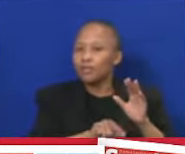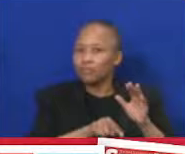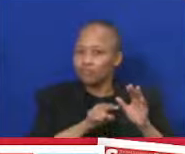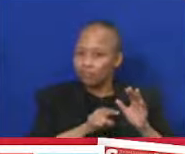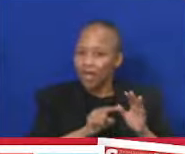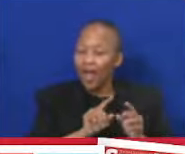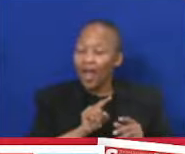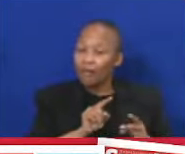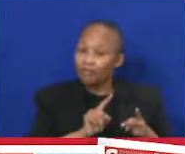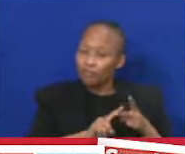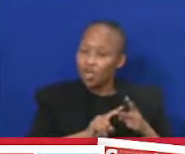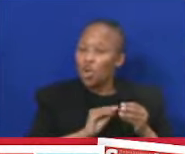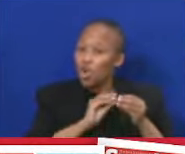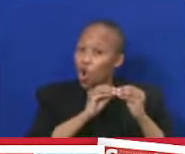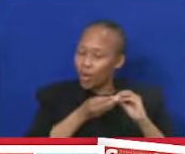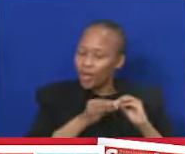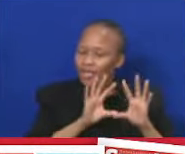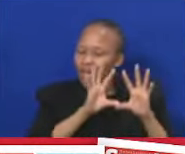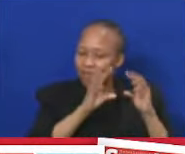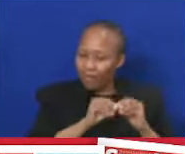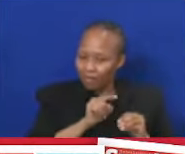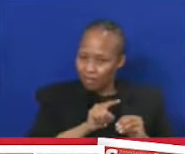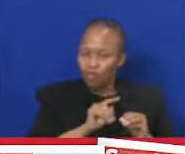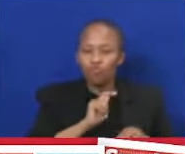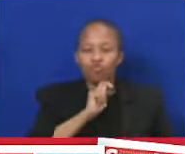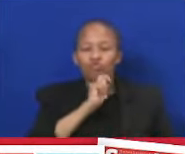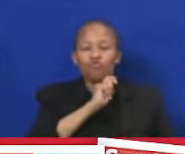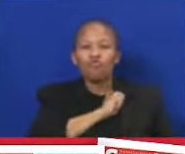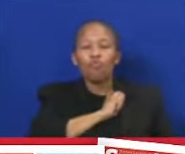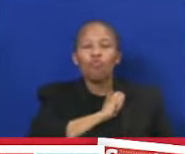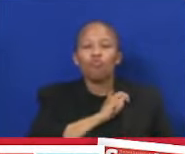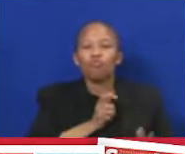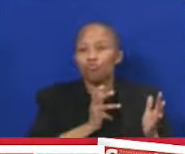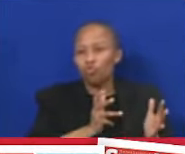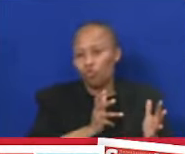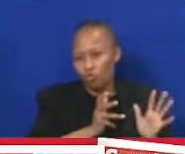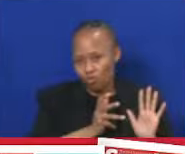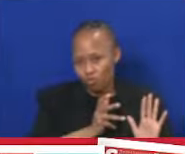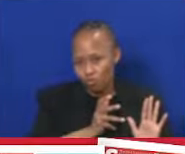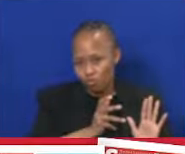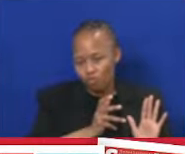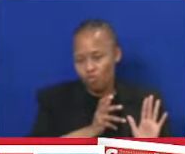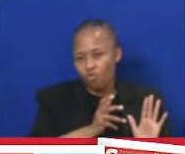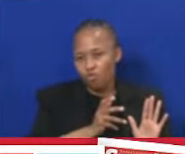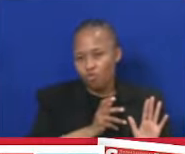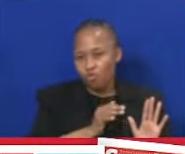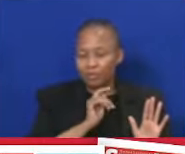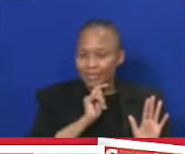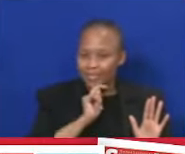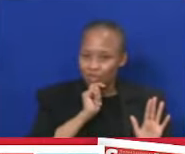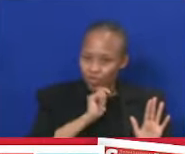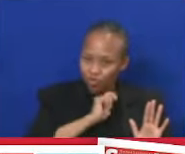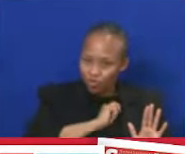are true and the true reflection of what I have deposed in the statement.